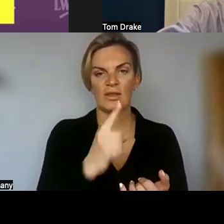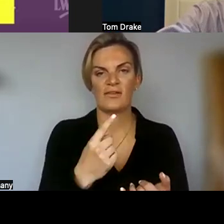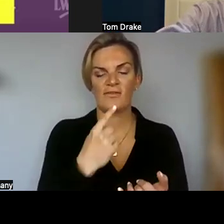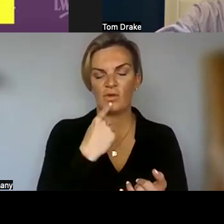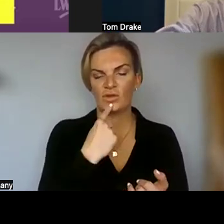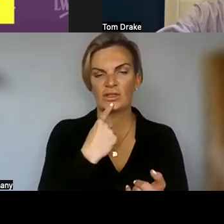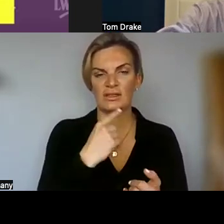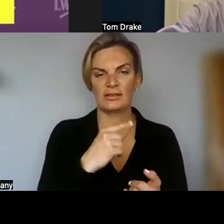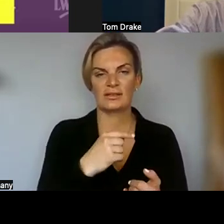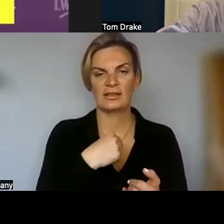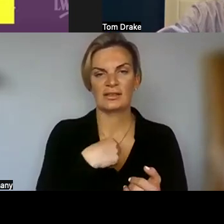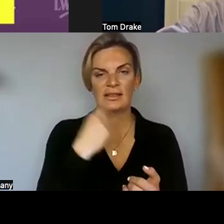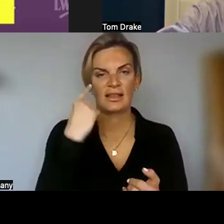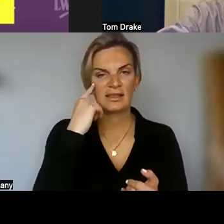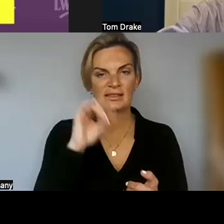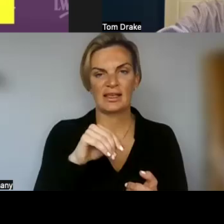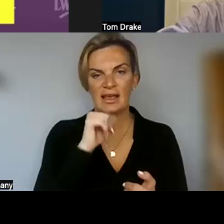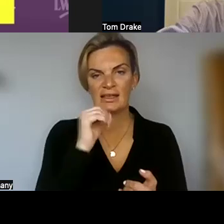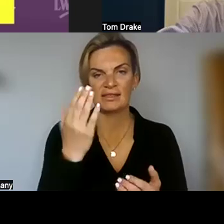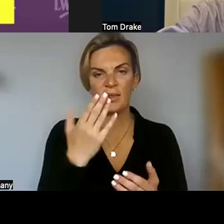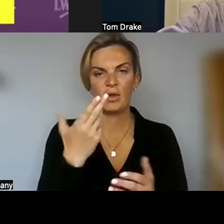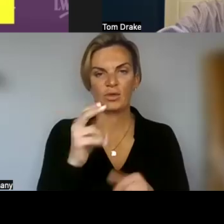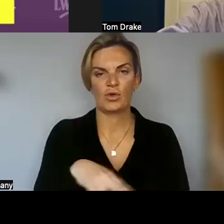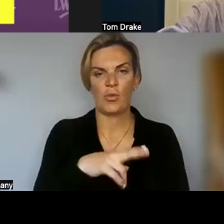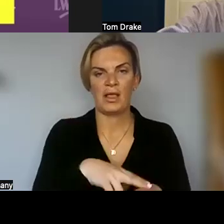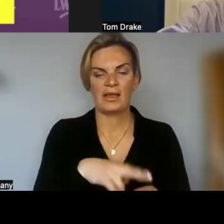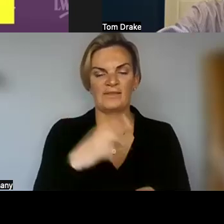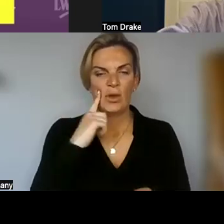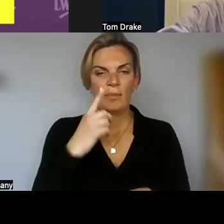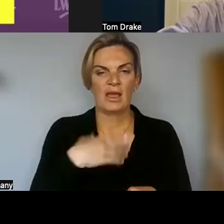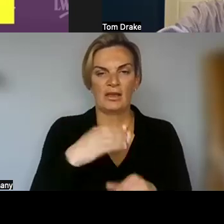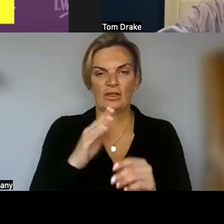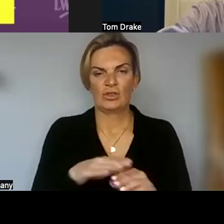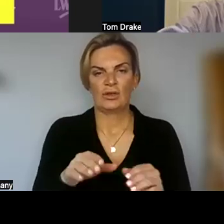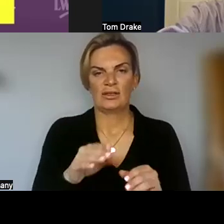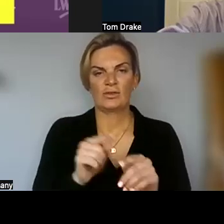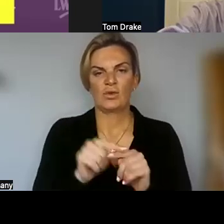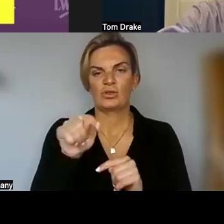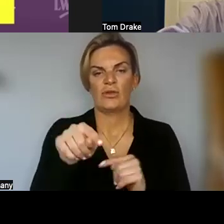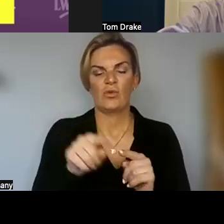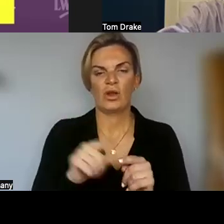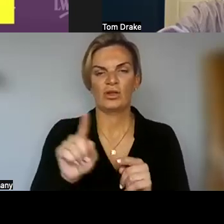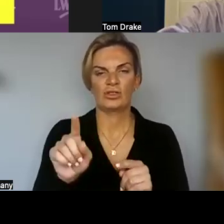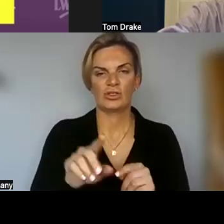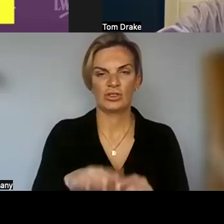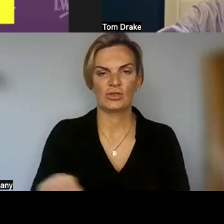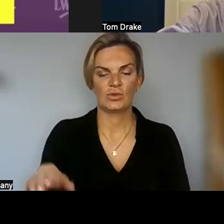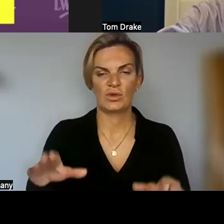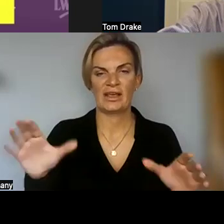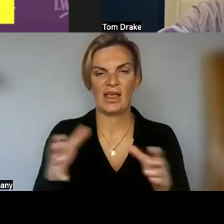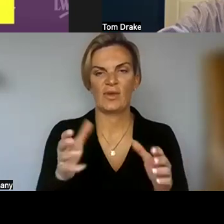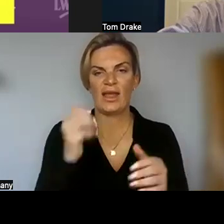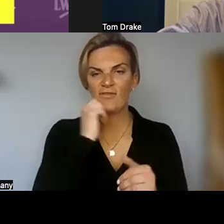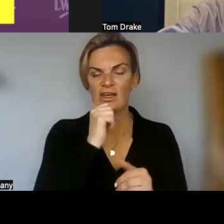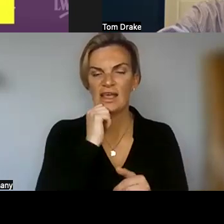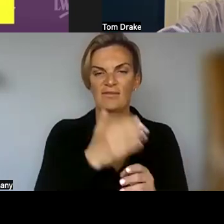think this is not something I want to normalize for my children, especially across the street from a place where children gather every day after school.